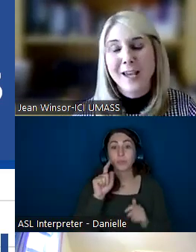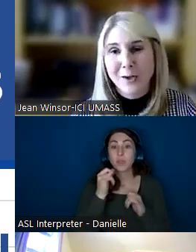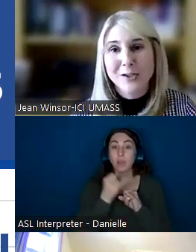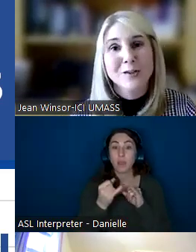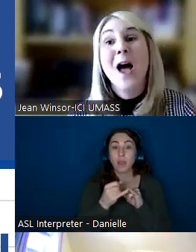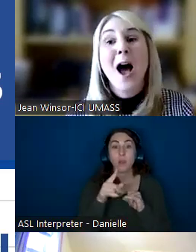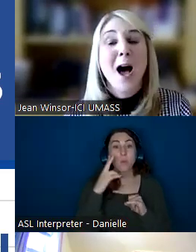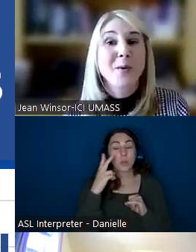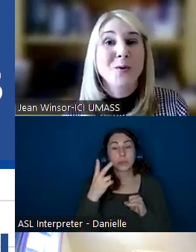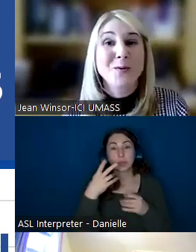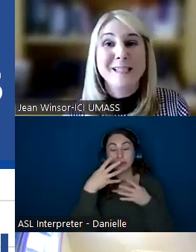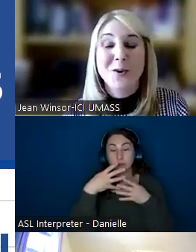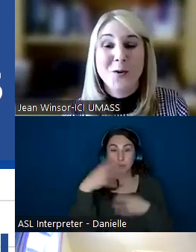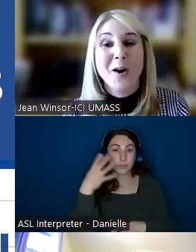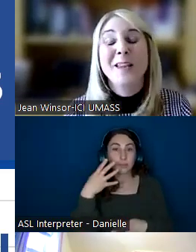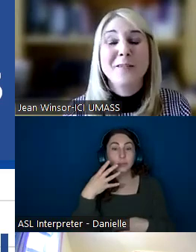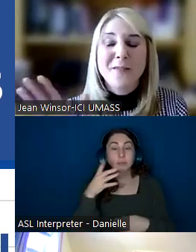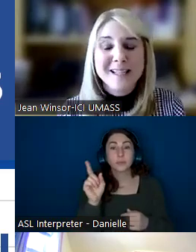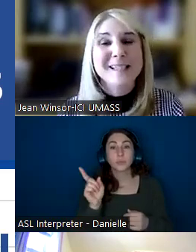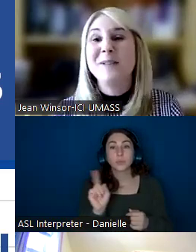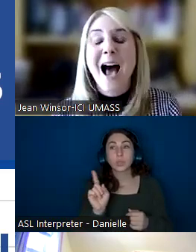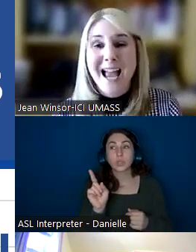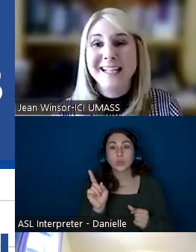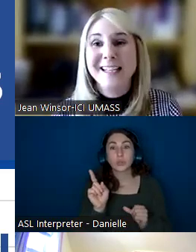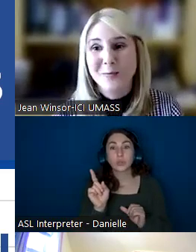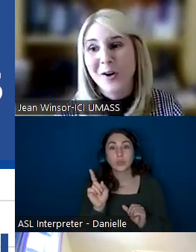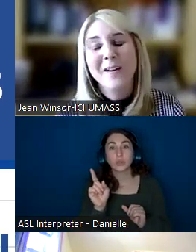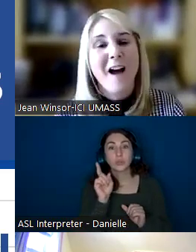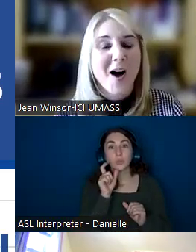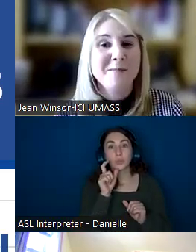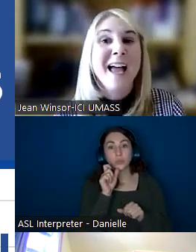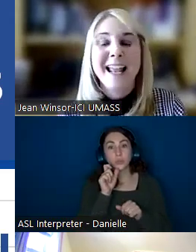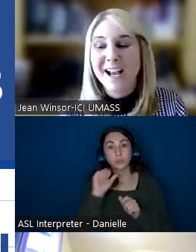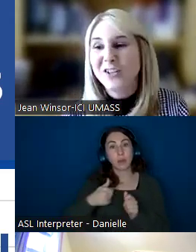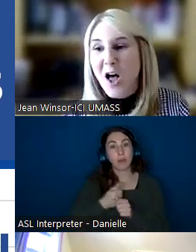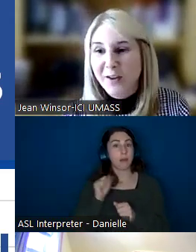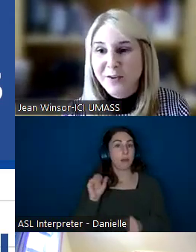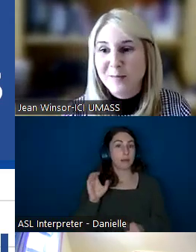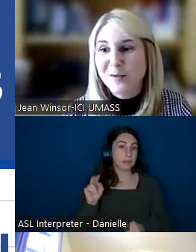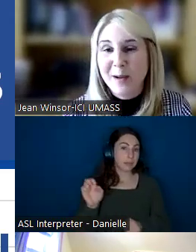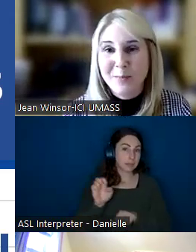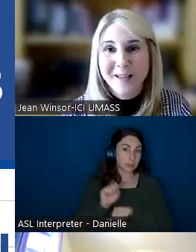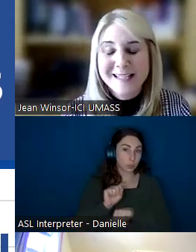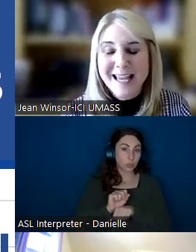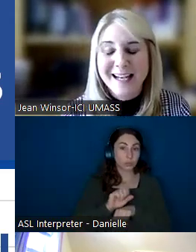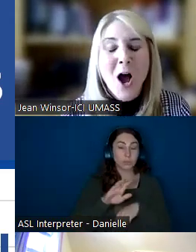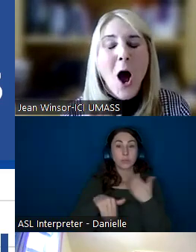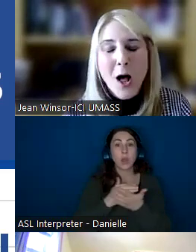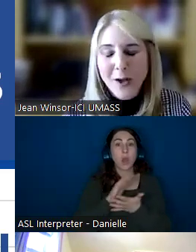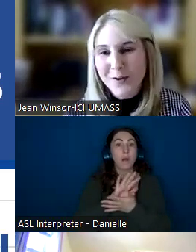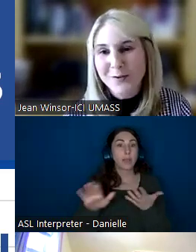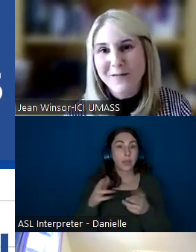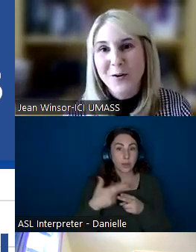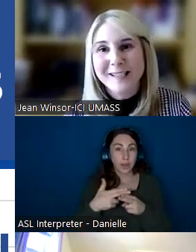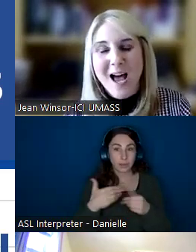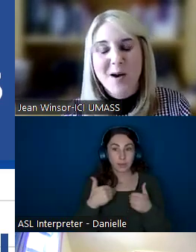cast of characters who are the faces behind this work. And actually all of their names are hyperlinked, and all